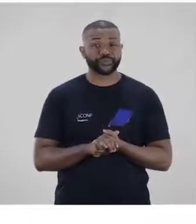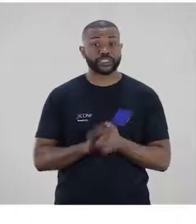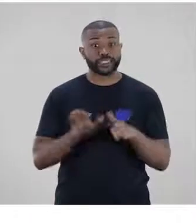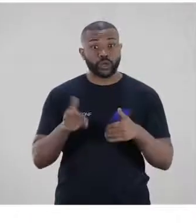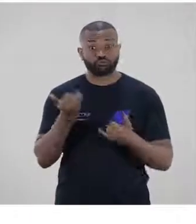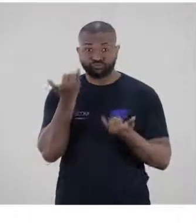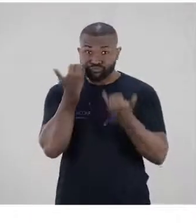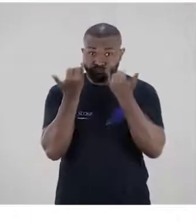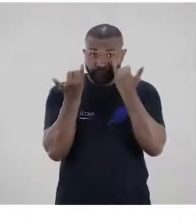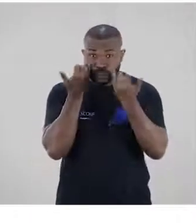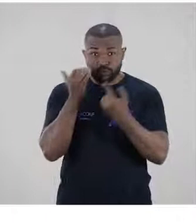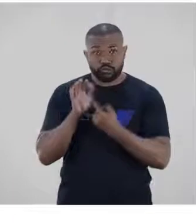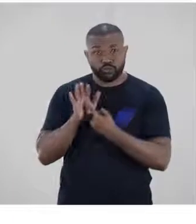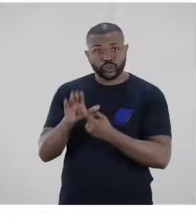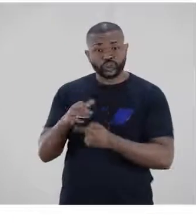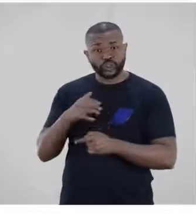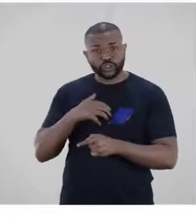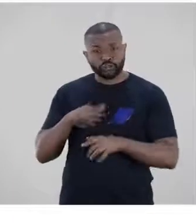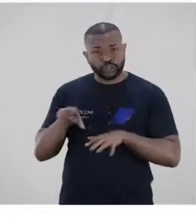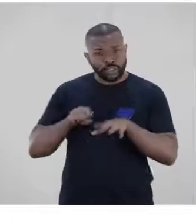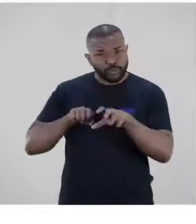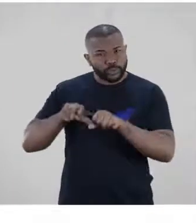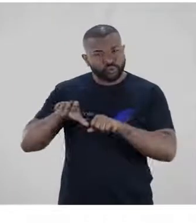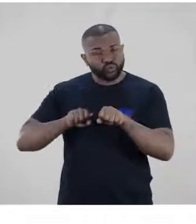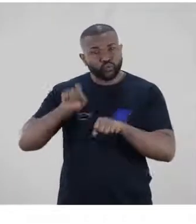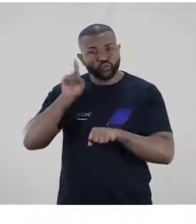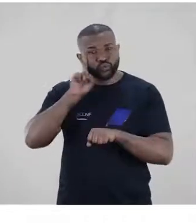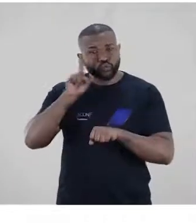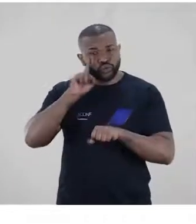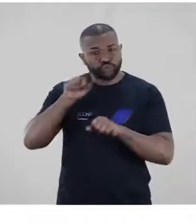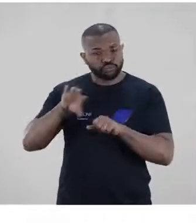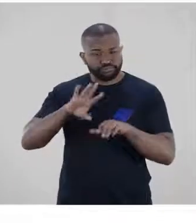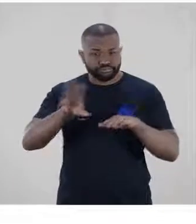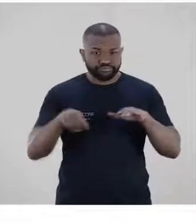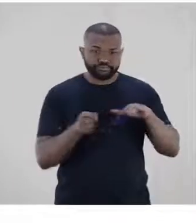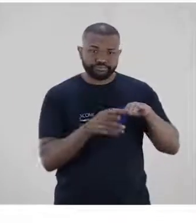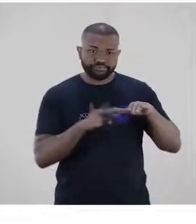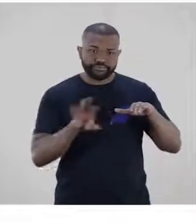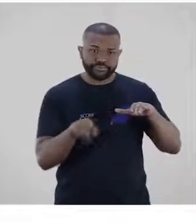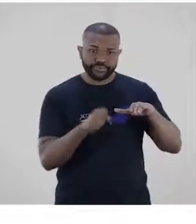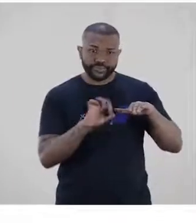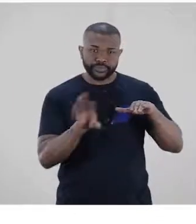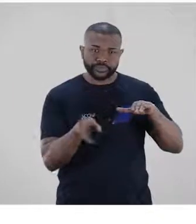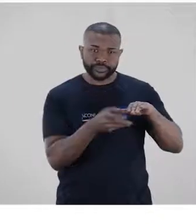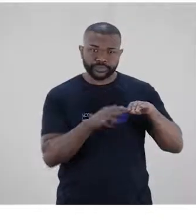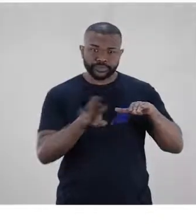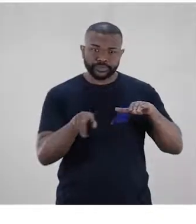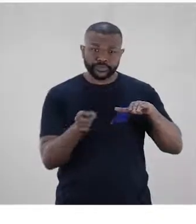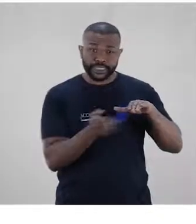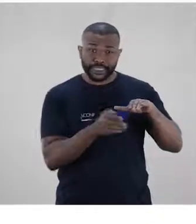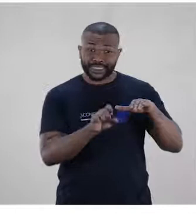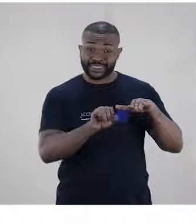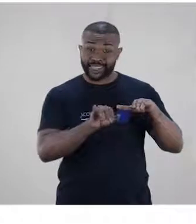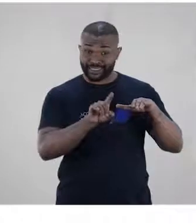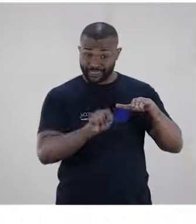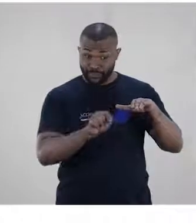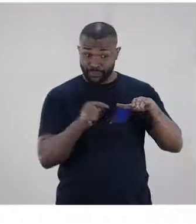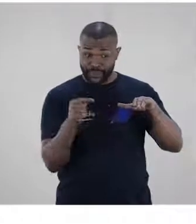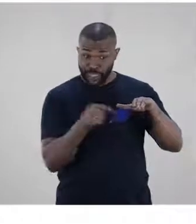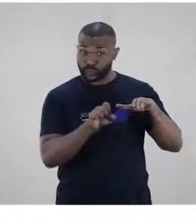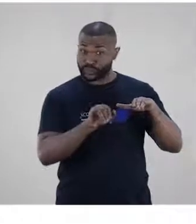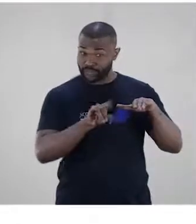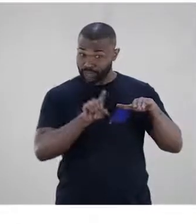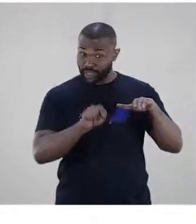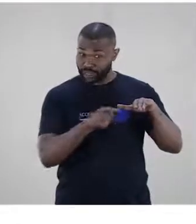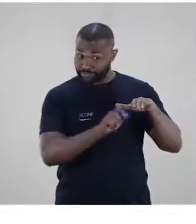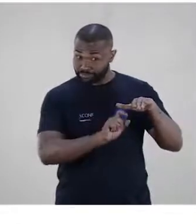say daily snapshots output port. So that becomes an output port, and I put a little bucket icon next to it indicating